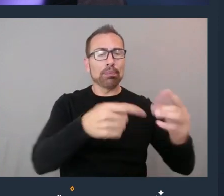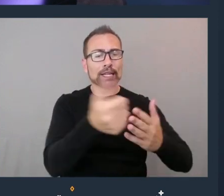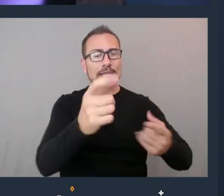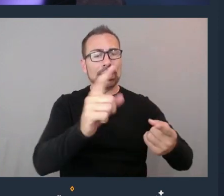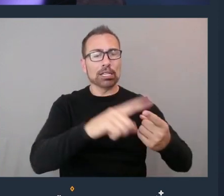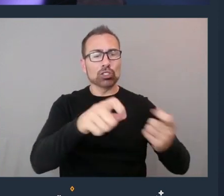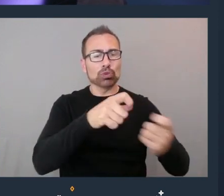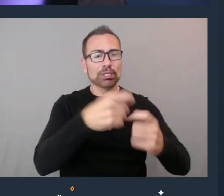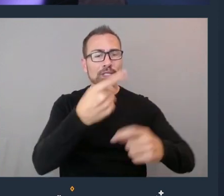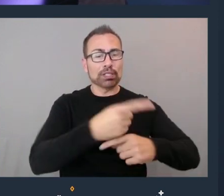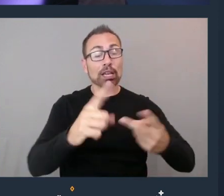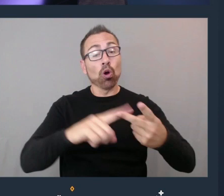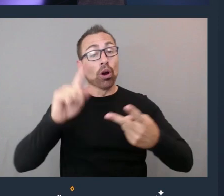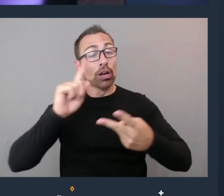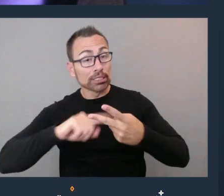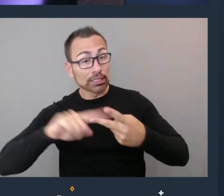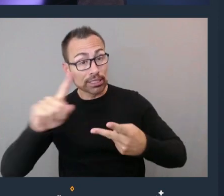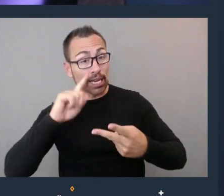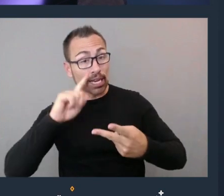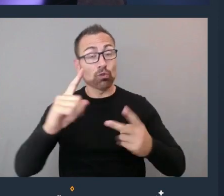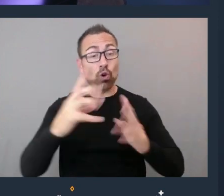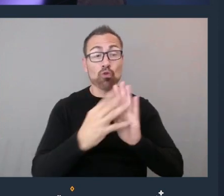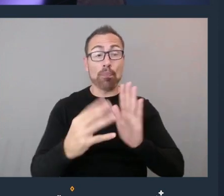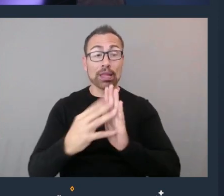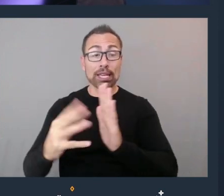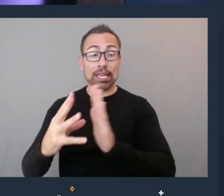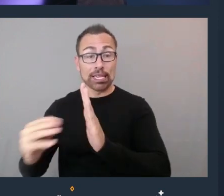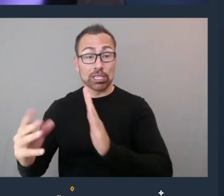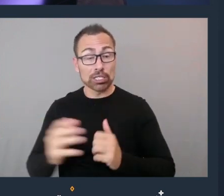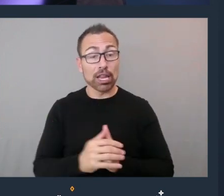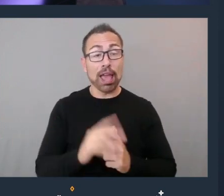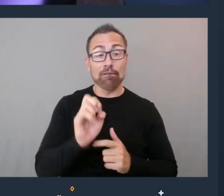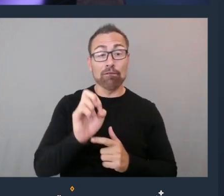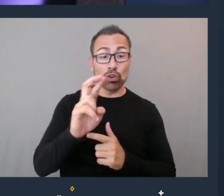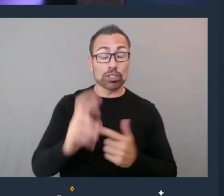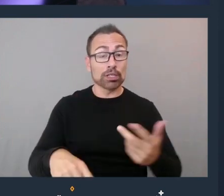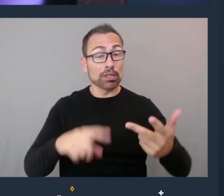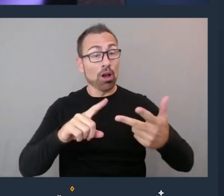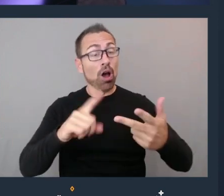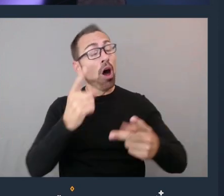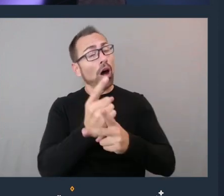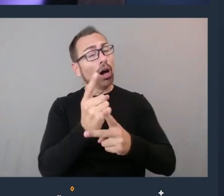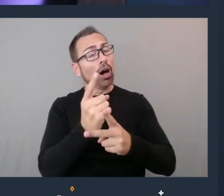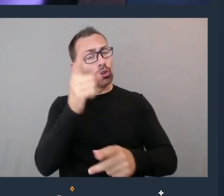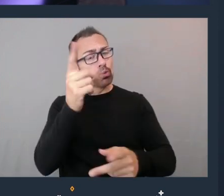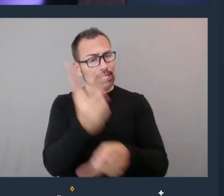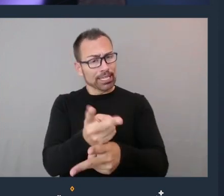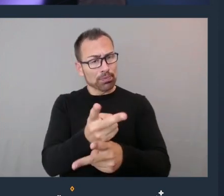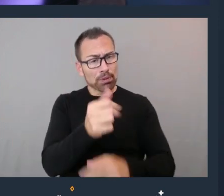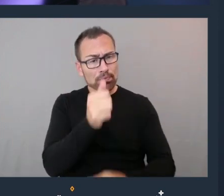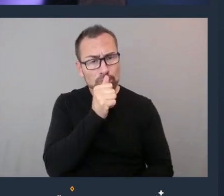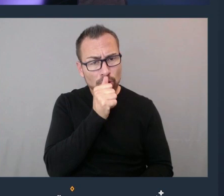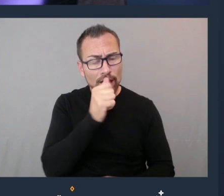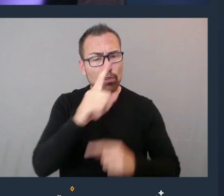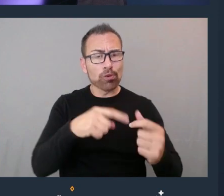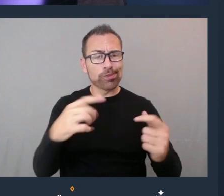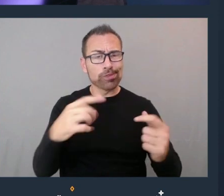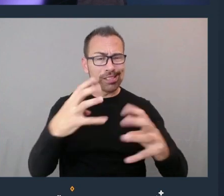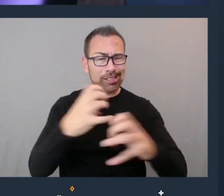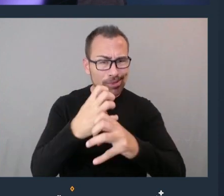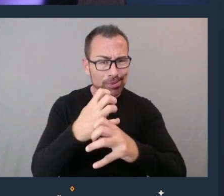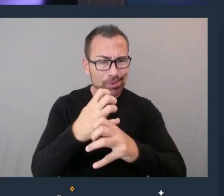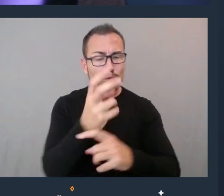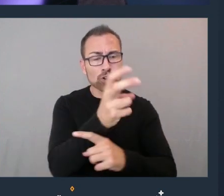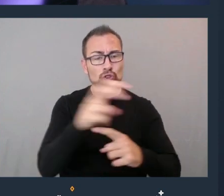and versioning. Data also must be kept private, including encryption in transit and at rest, with things like key management through the AWS